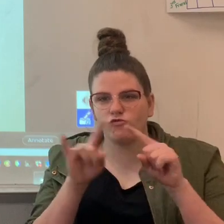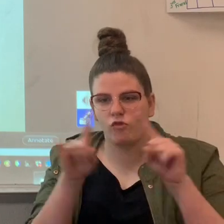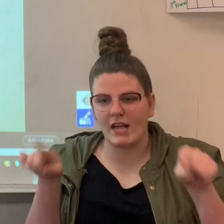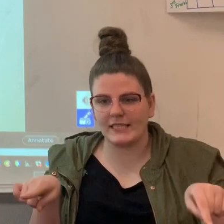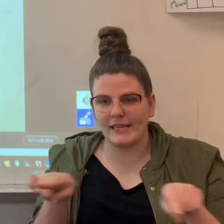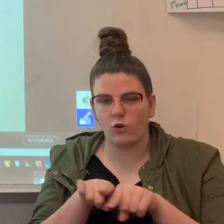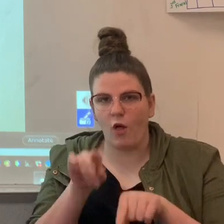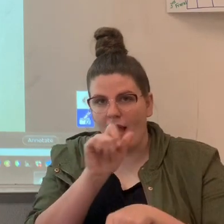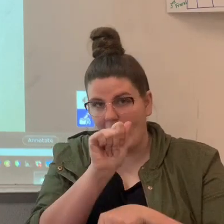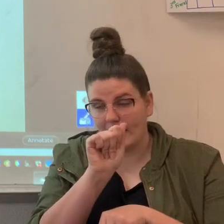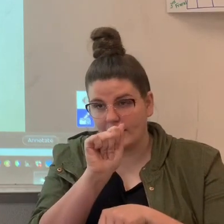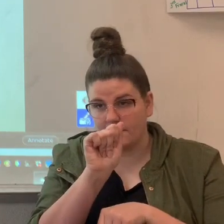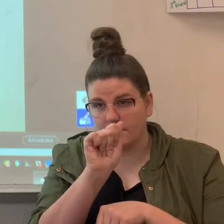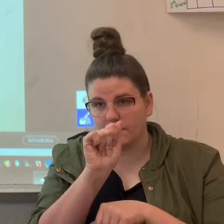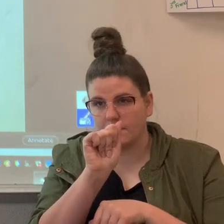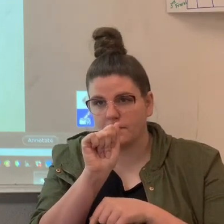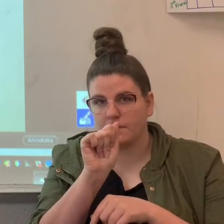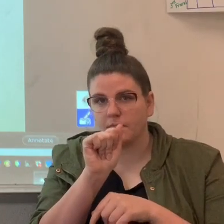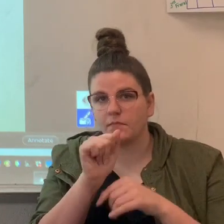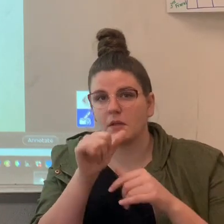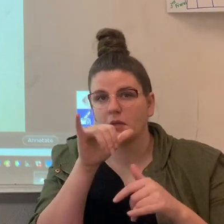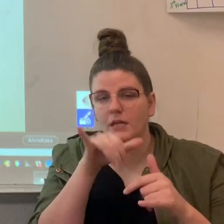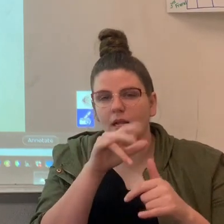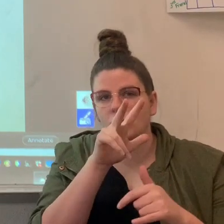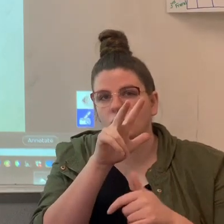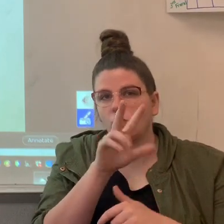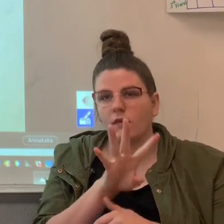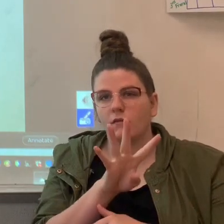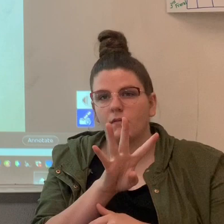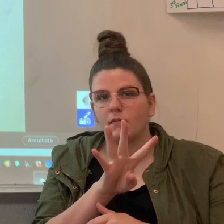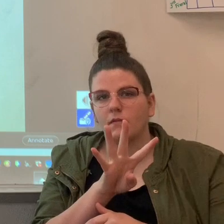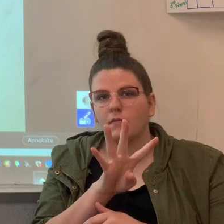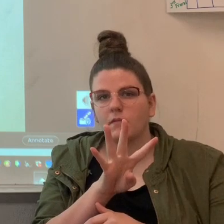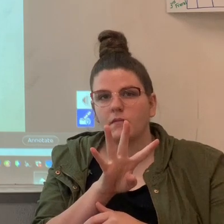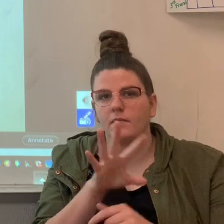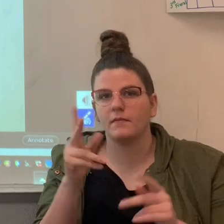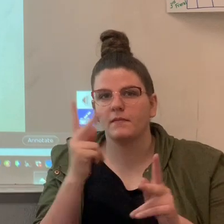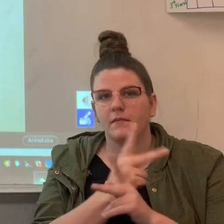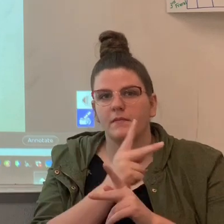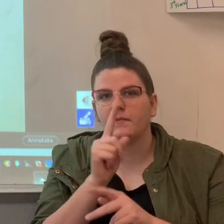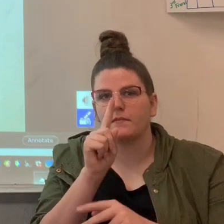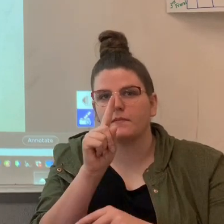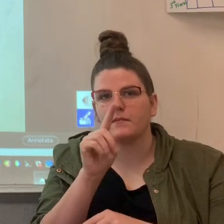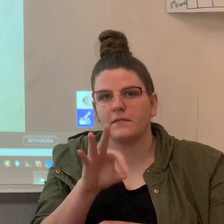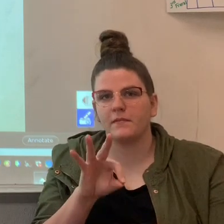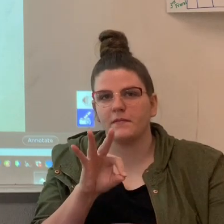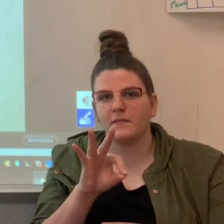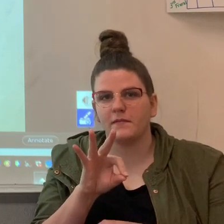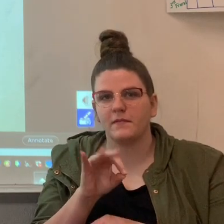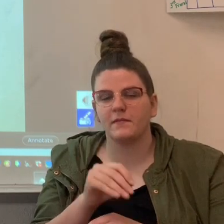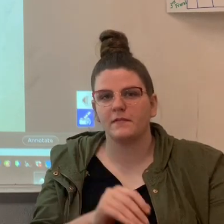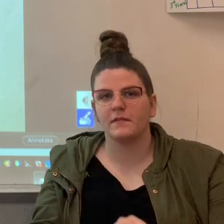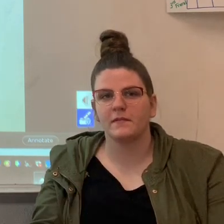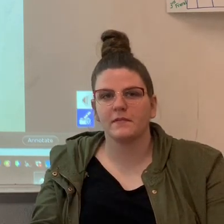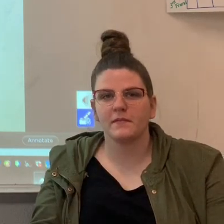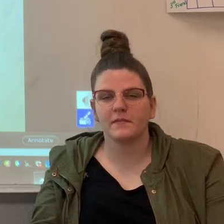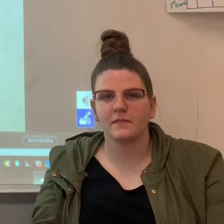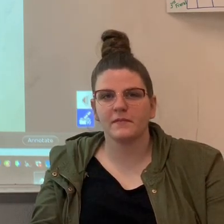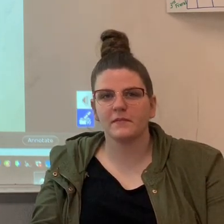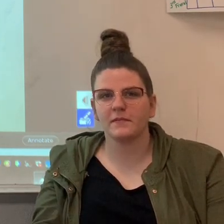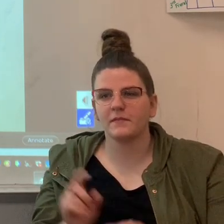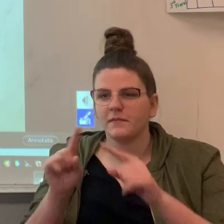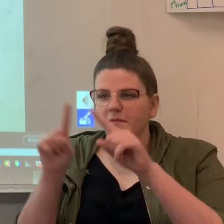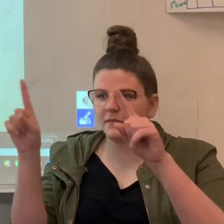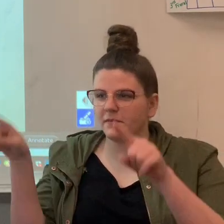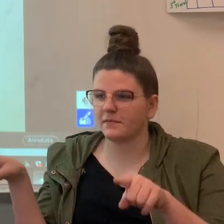We have A, which is 3/4 times 1/9. And then we have